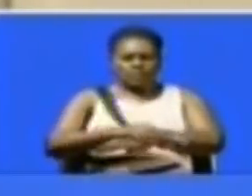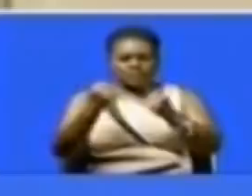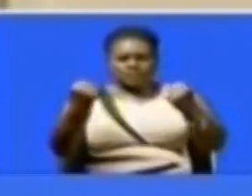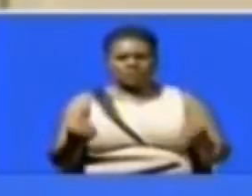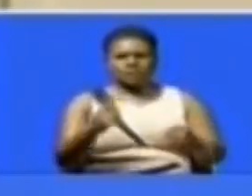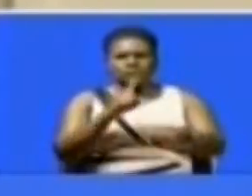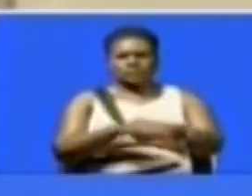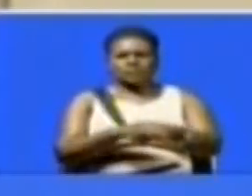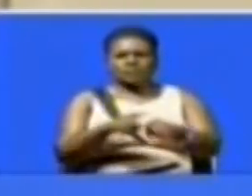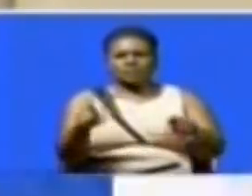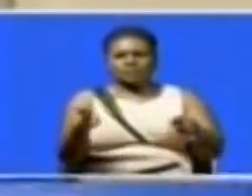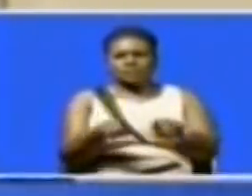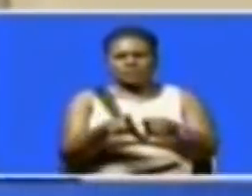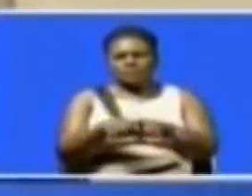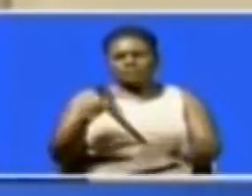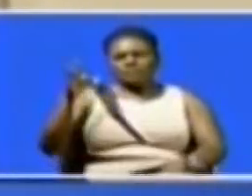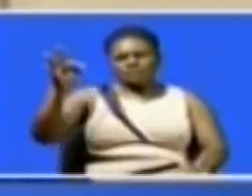times and the times ahead.